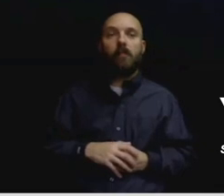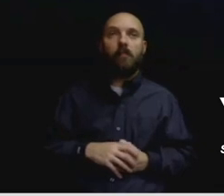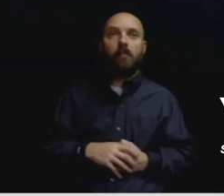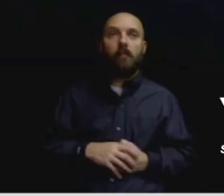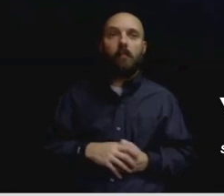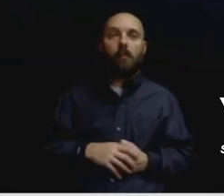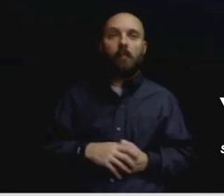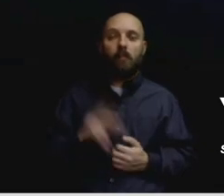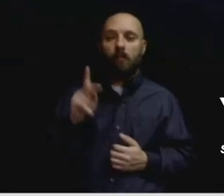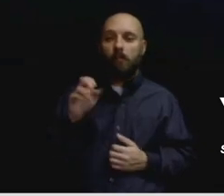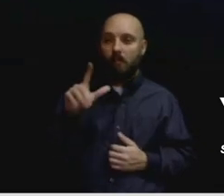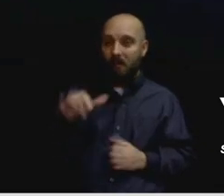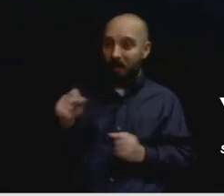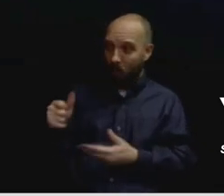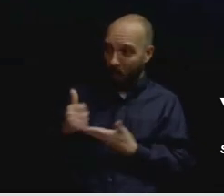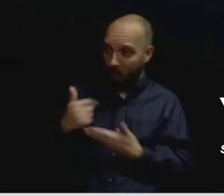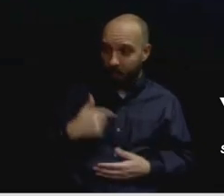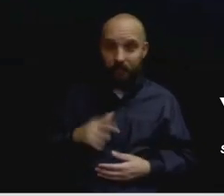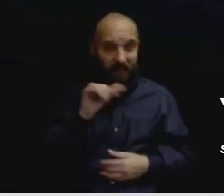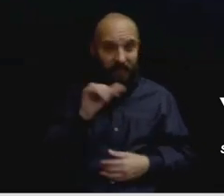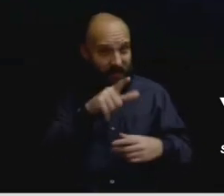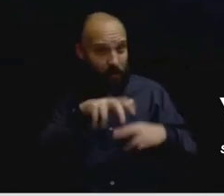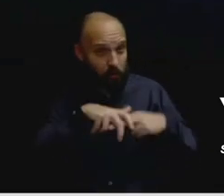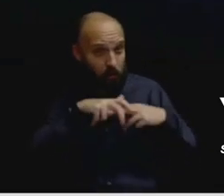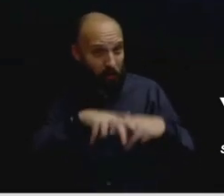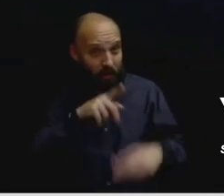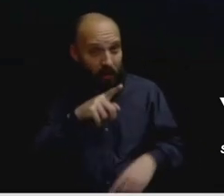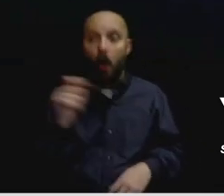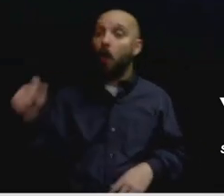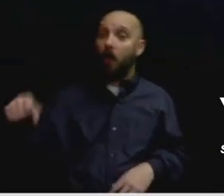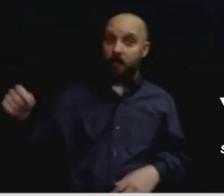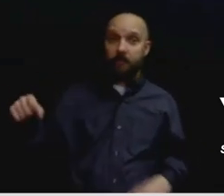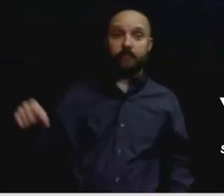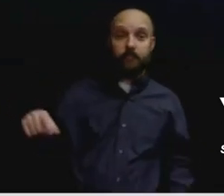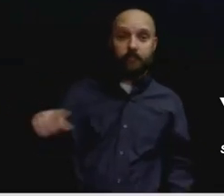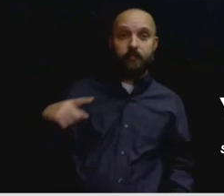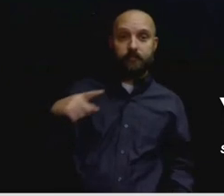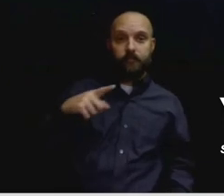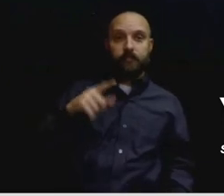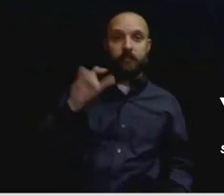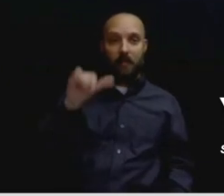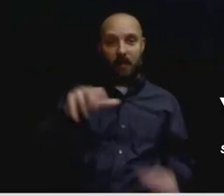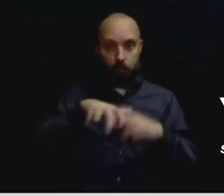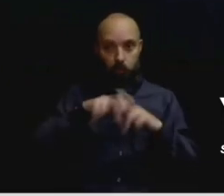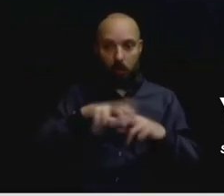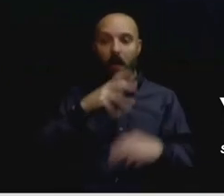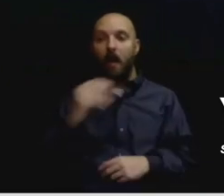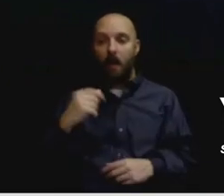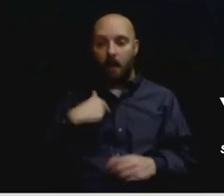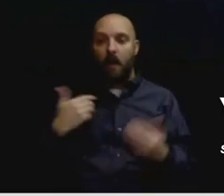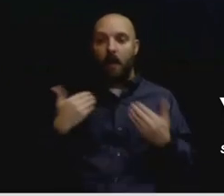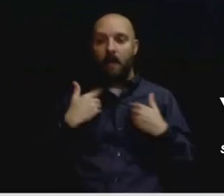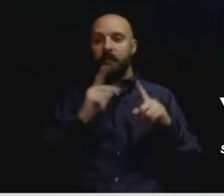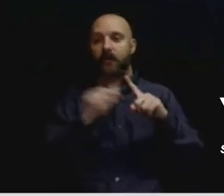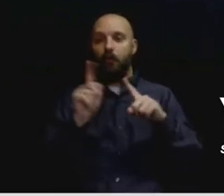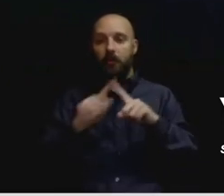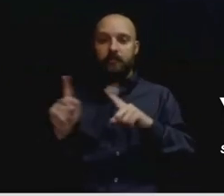Kelly, can you help me? Is that a swing? Oh, yeah. That's a swing, and I have different